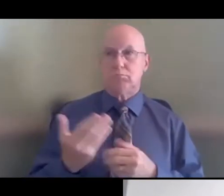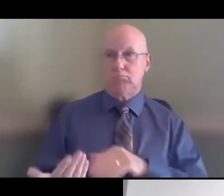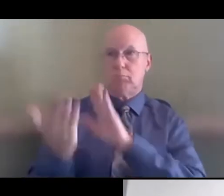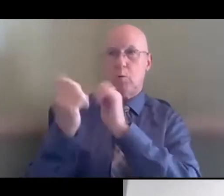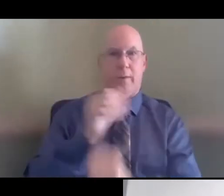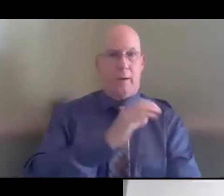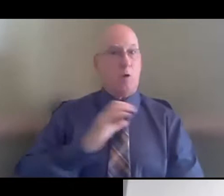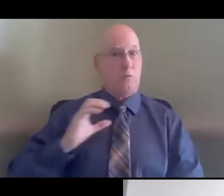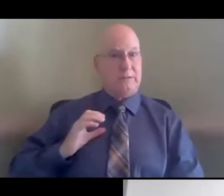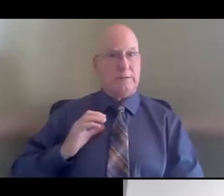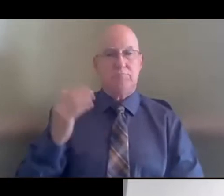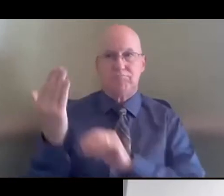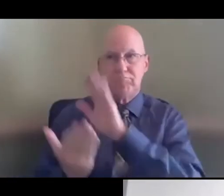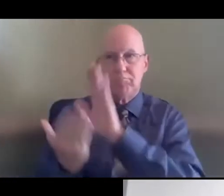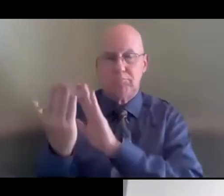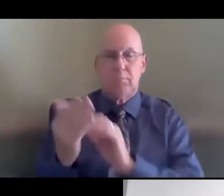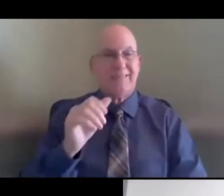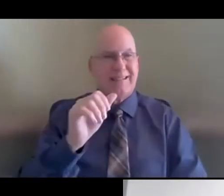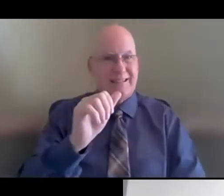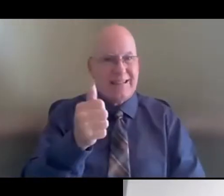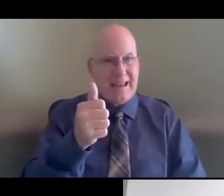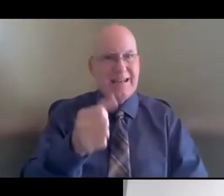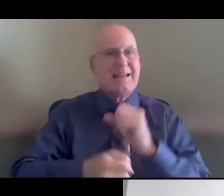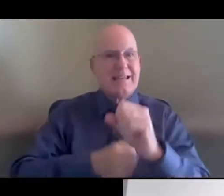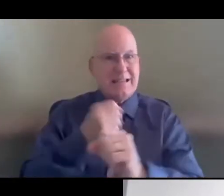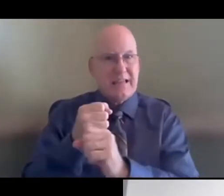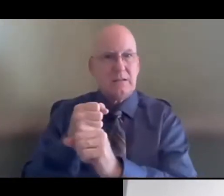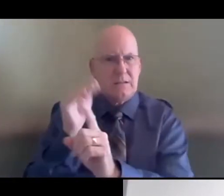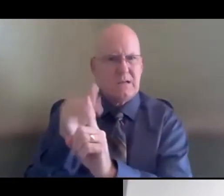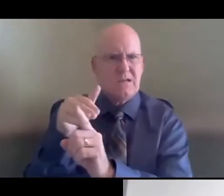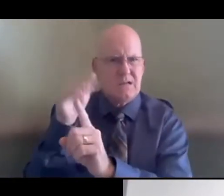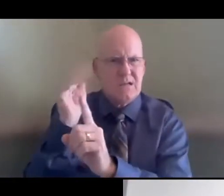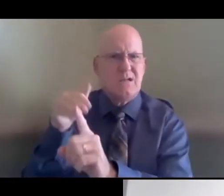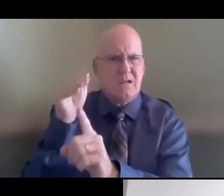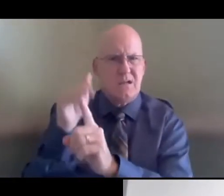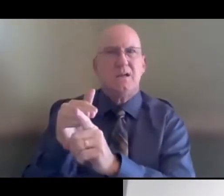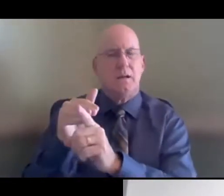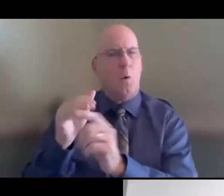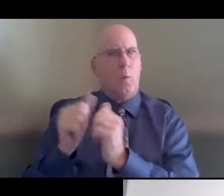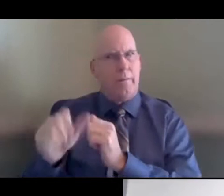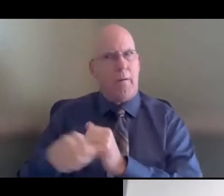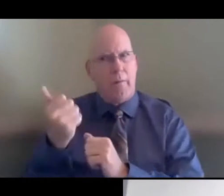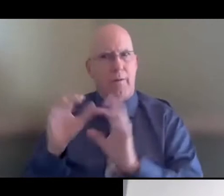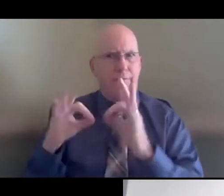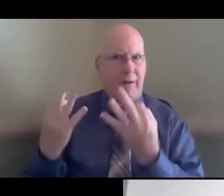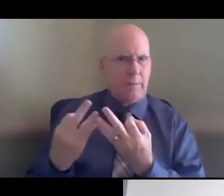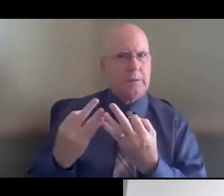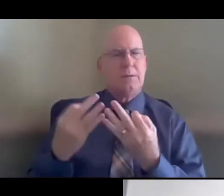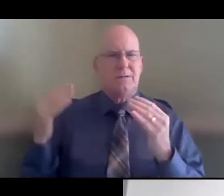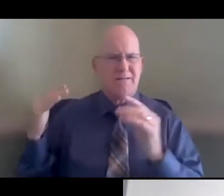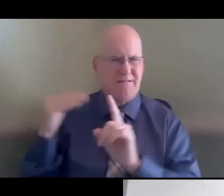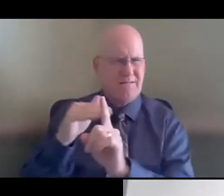legislators. It took us over 10 years of working with other parents and families, but in 2014,